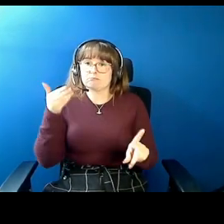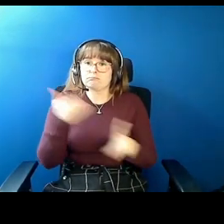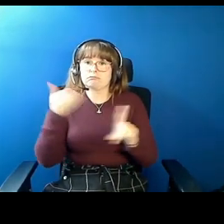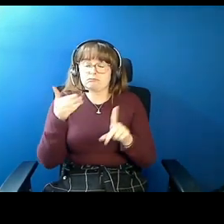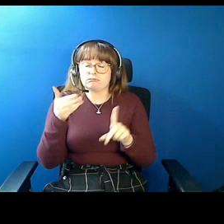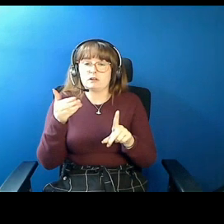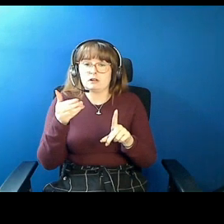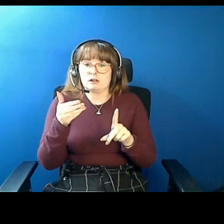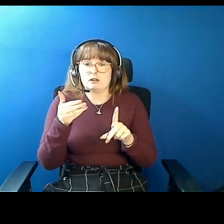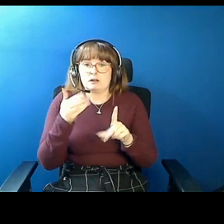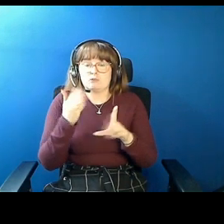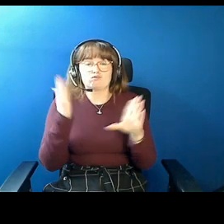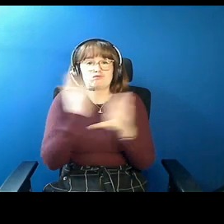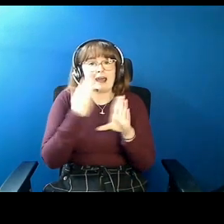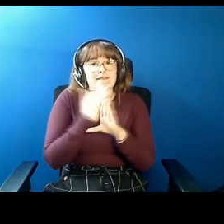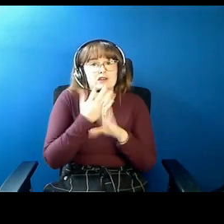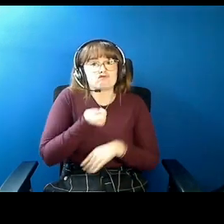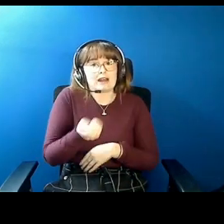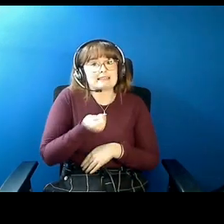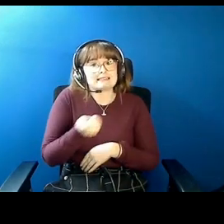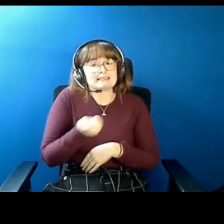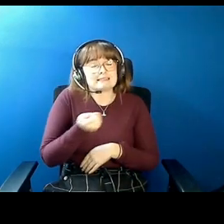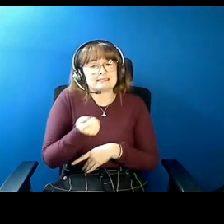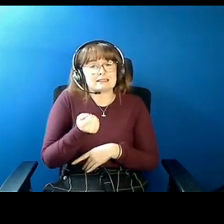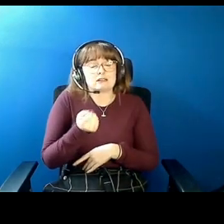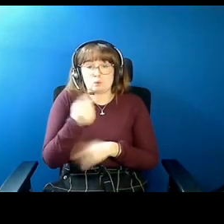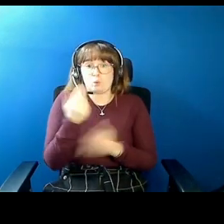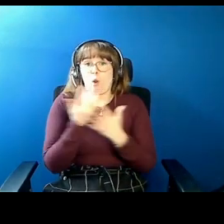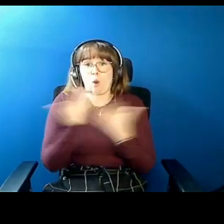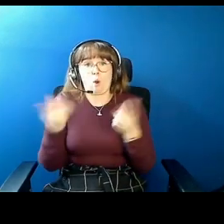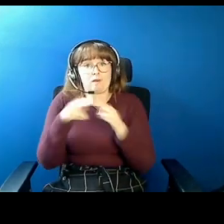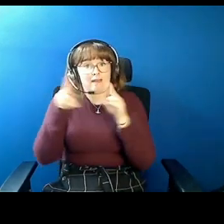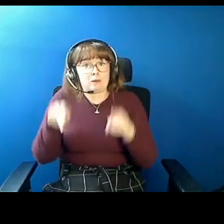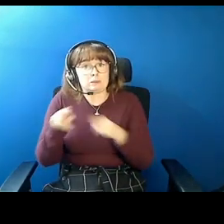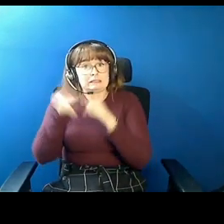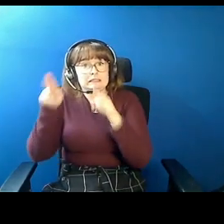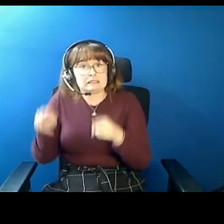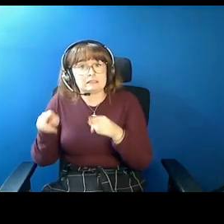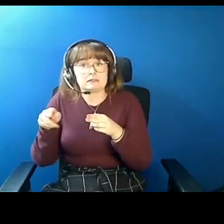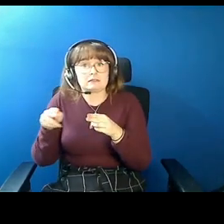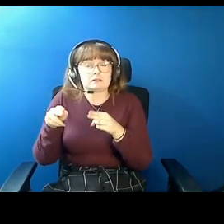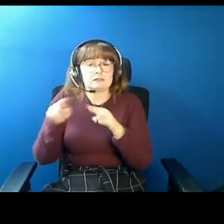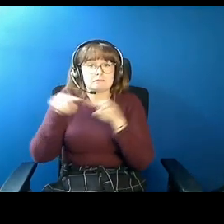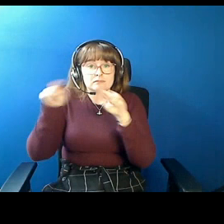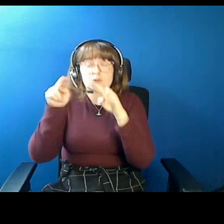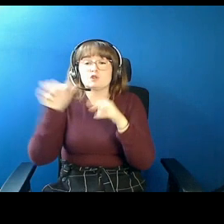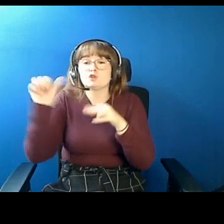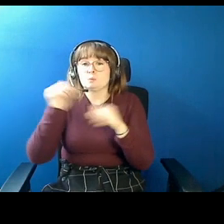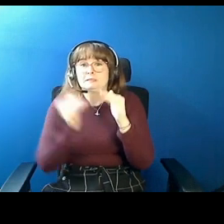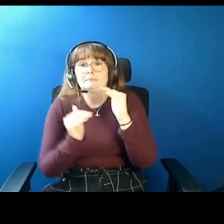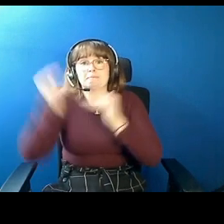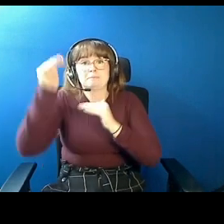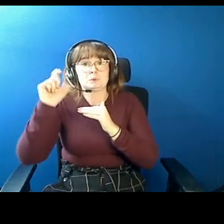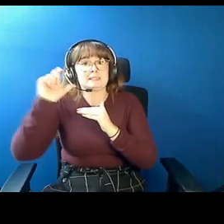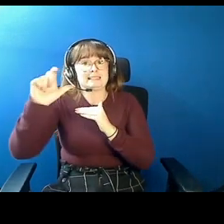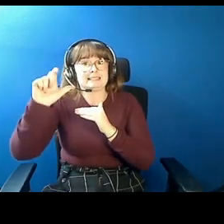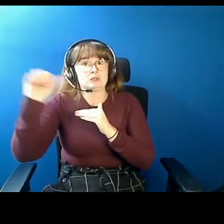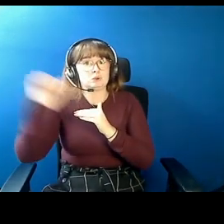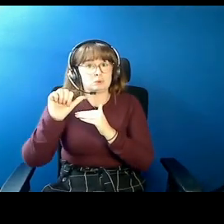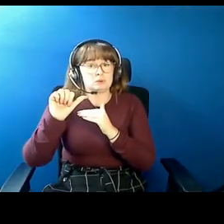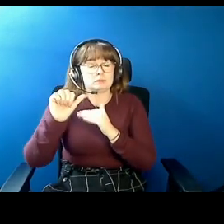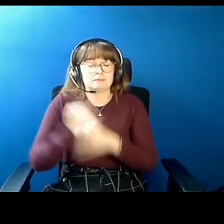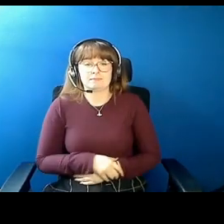rented sector in there. So there's a lot of properties to be brought up to at least that band C level in terms of fabric